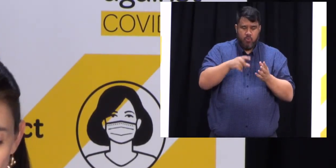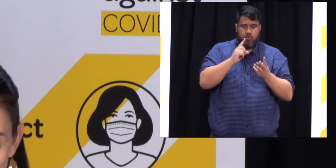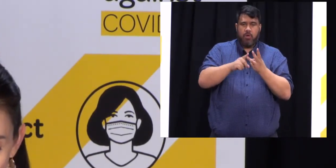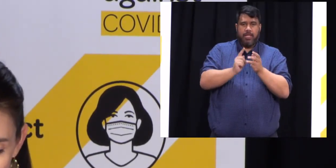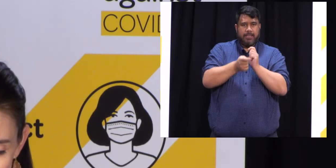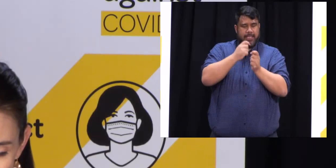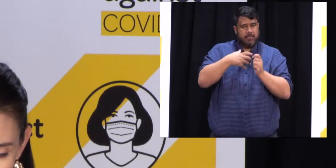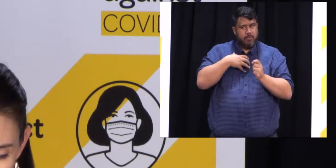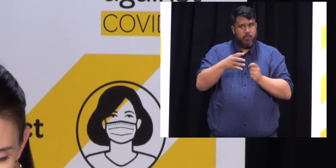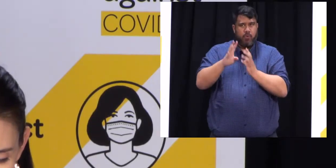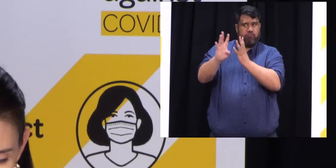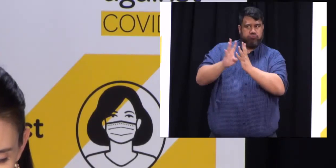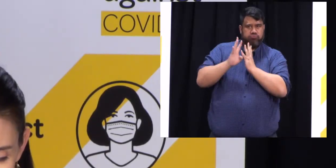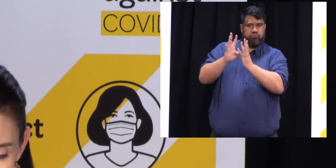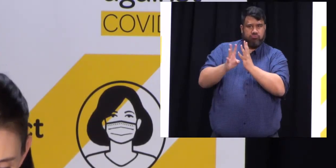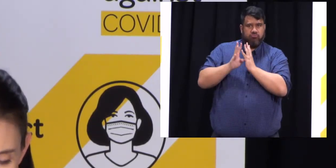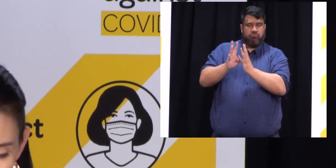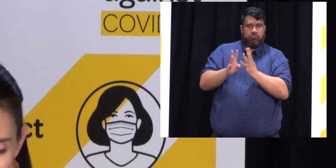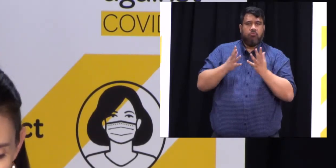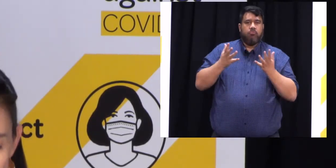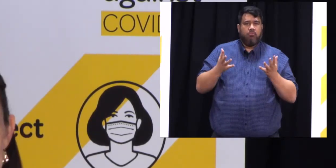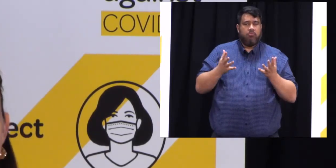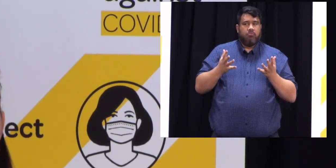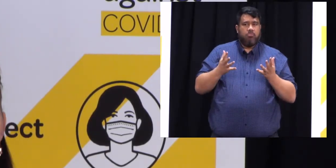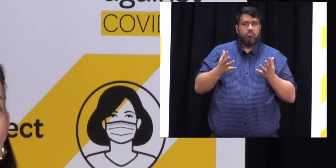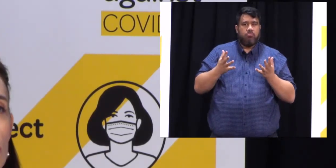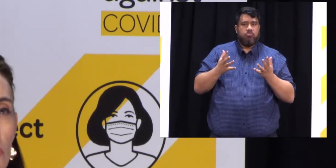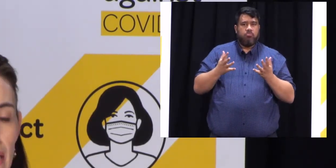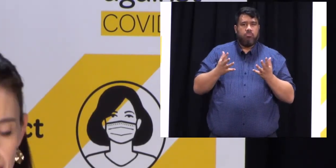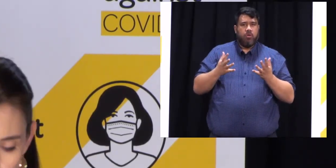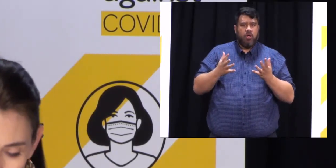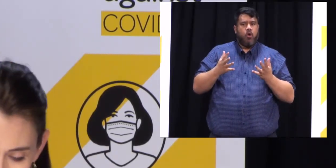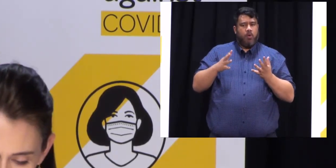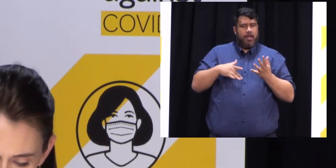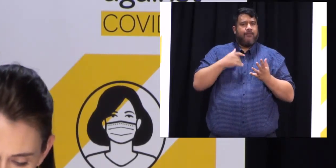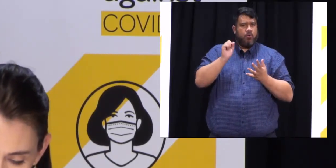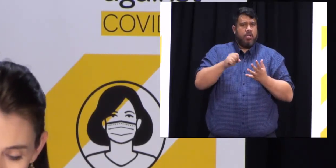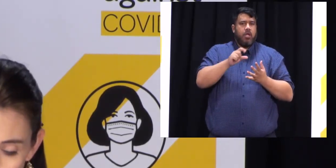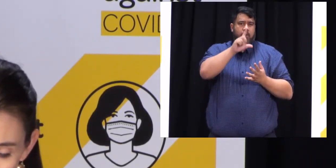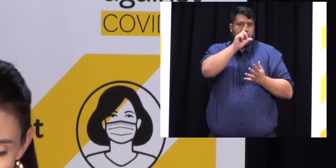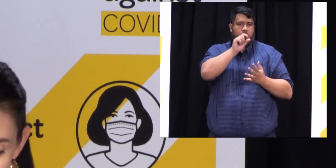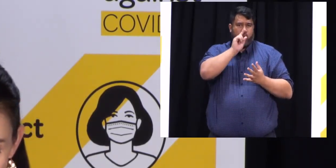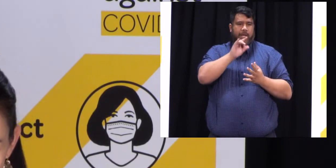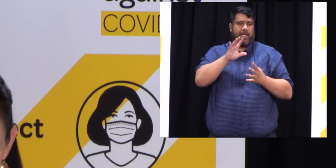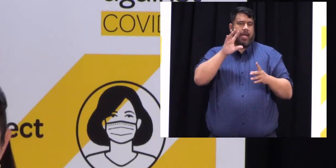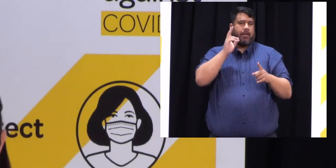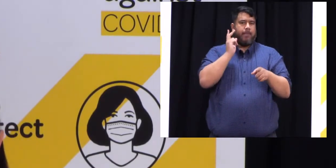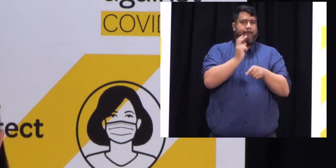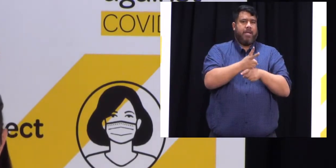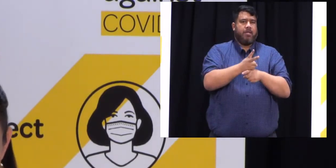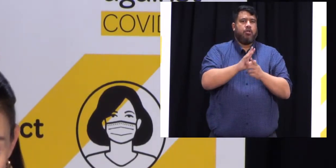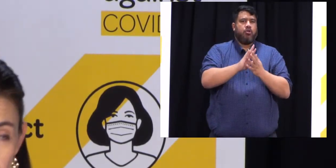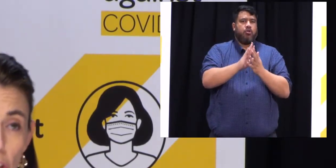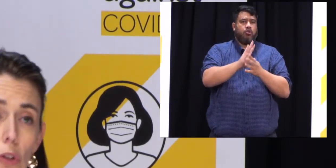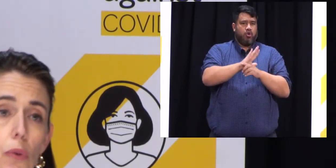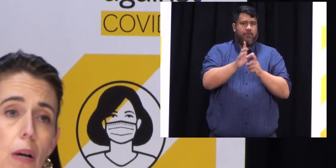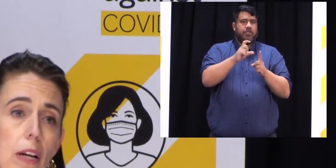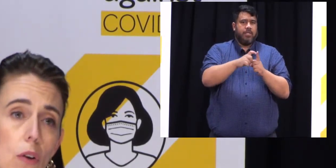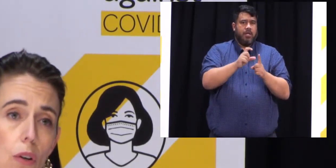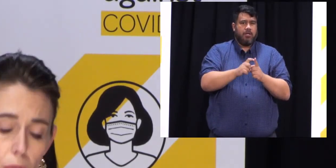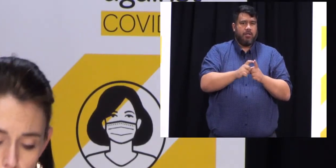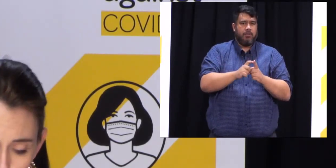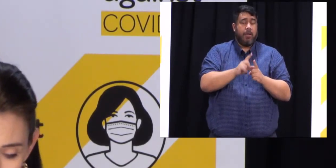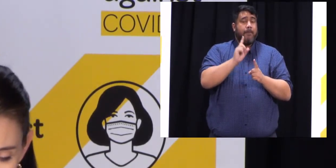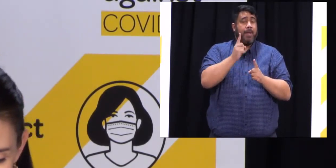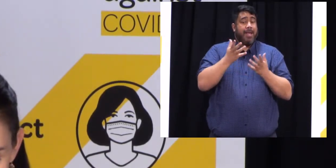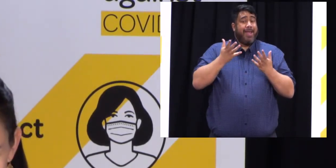testing more people. It is absolutely possible to get on top of this. We just need to keep it up and ensure that we're